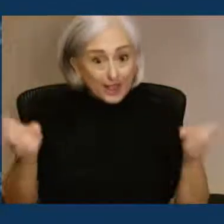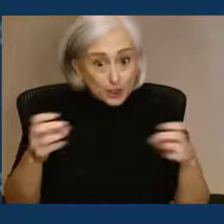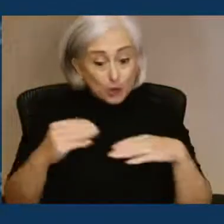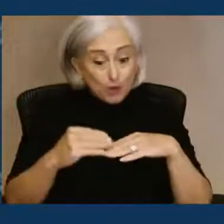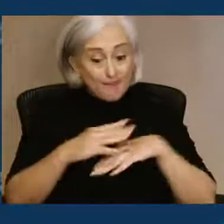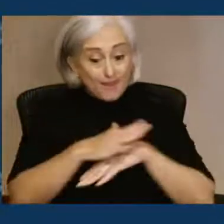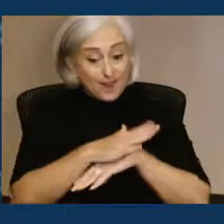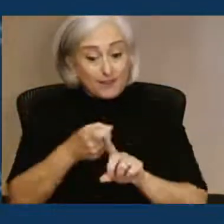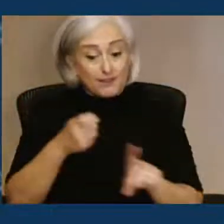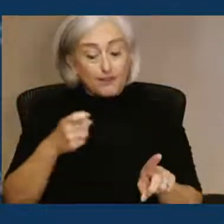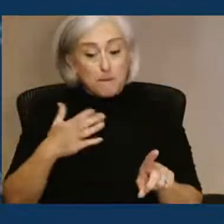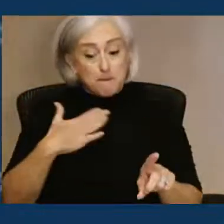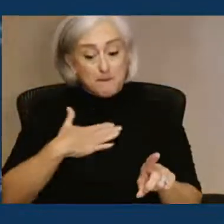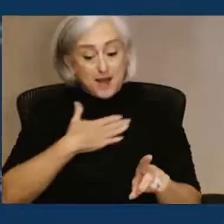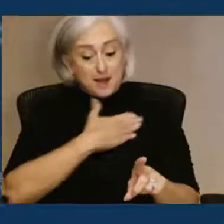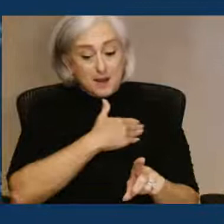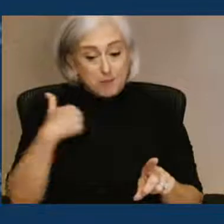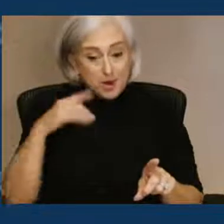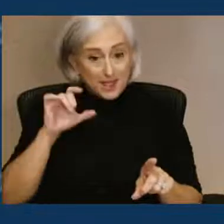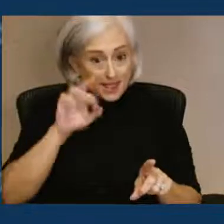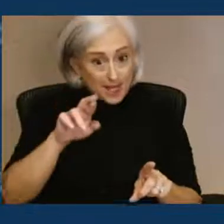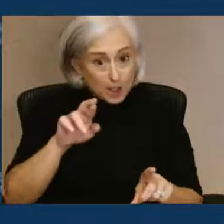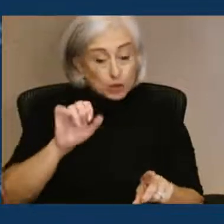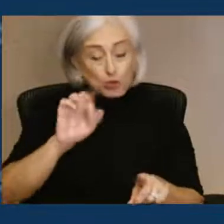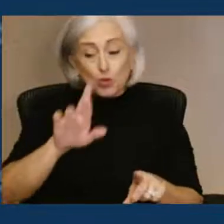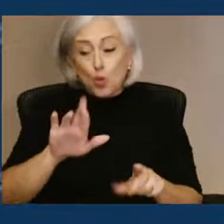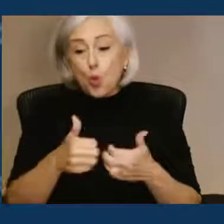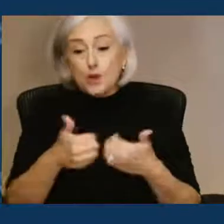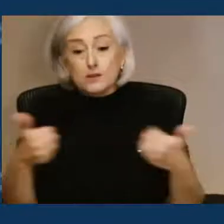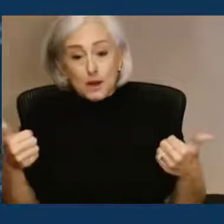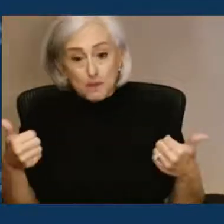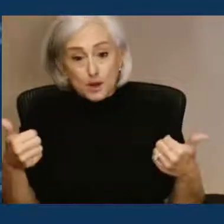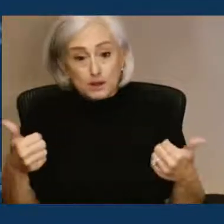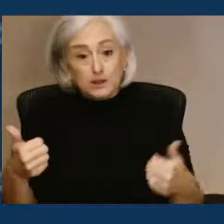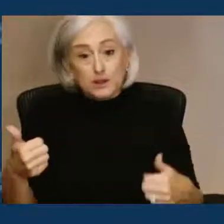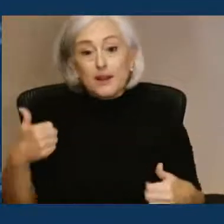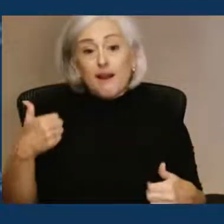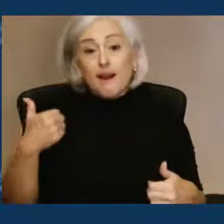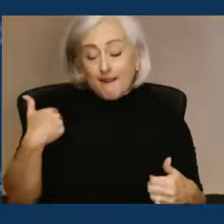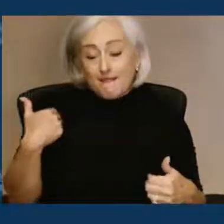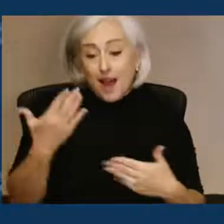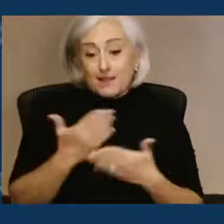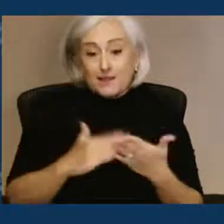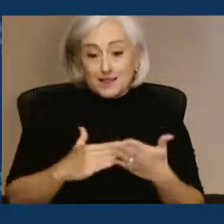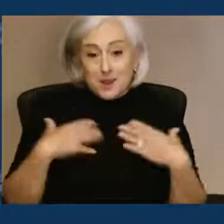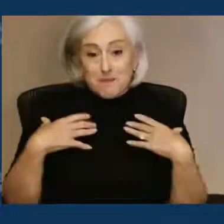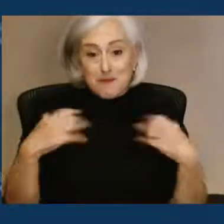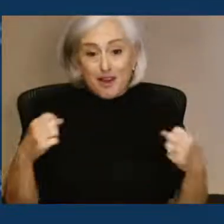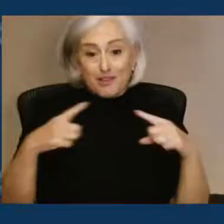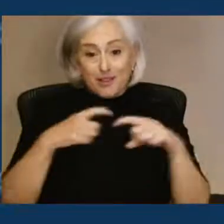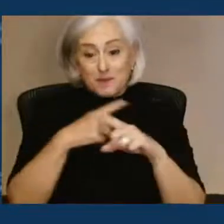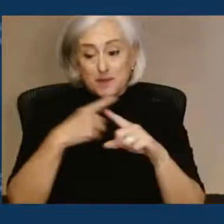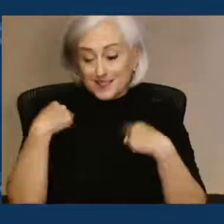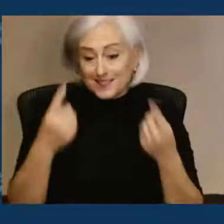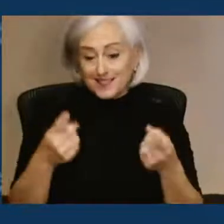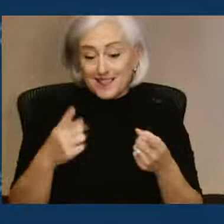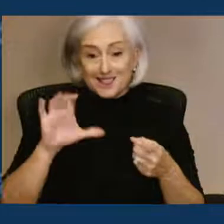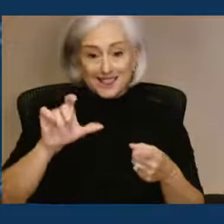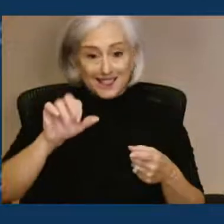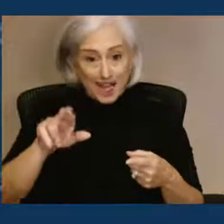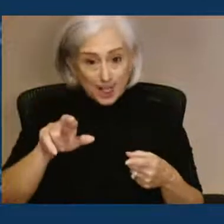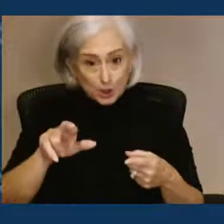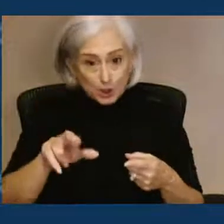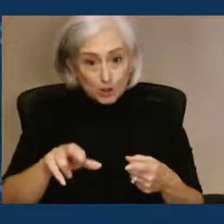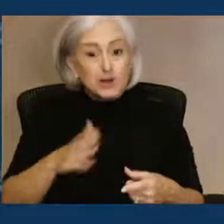cancer or separate from that. I have had some health complications since that diagnosis, and my provider worked closely with